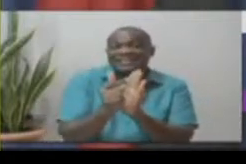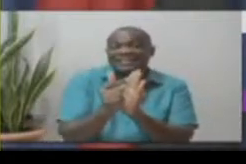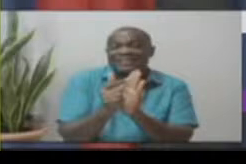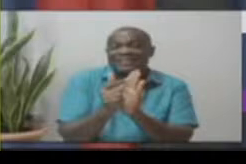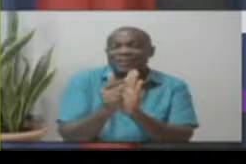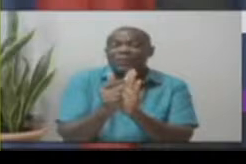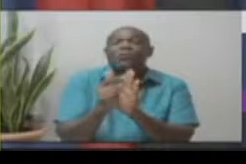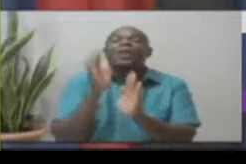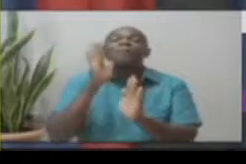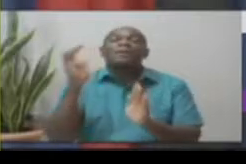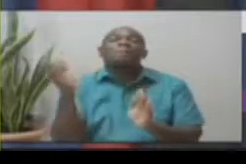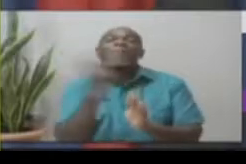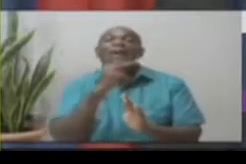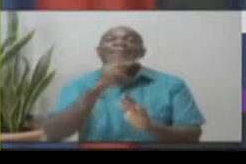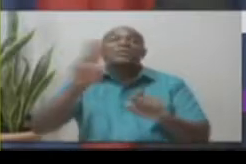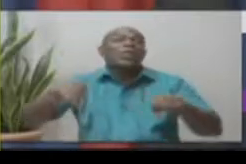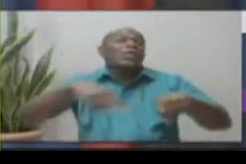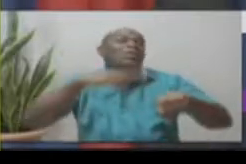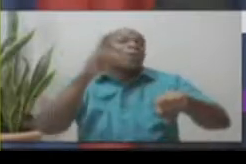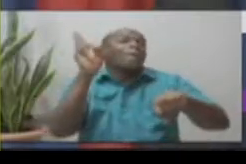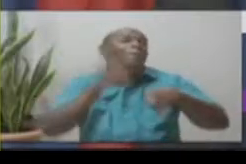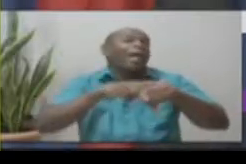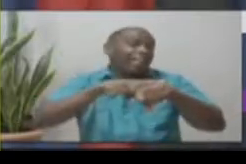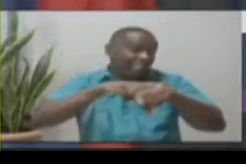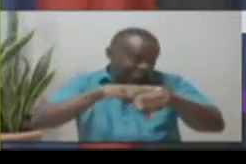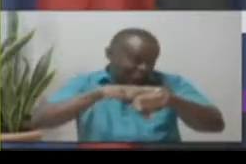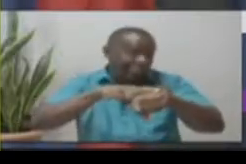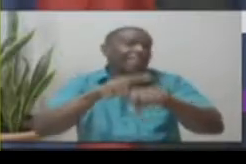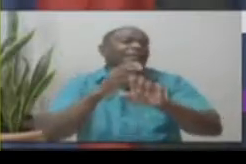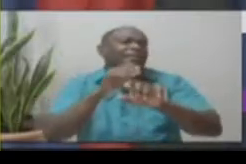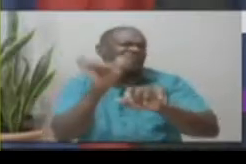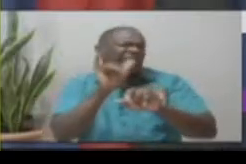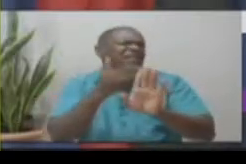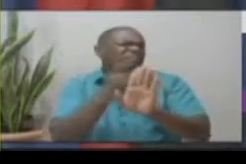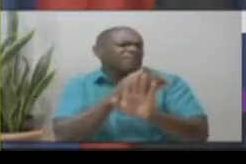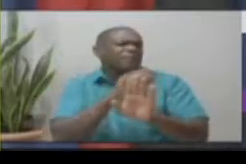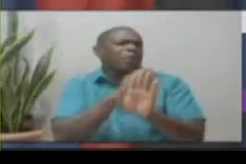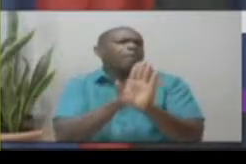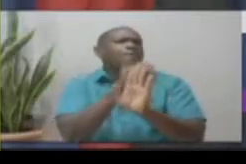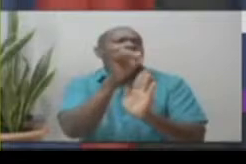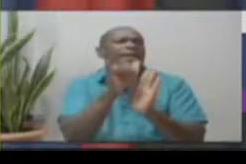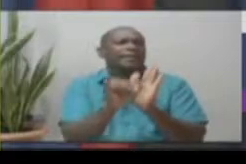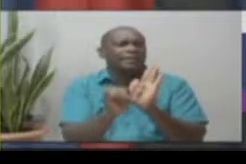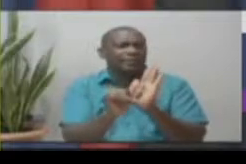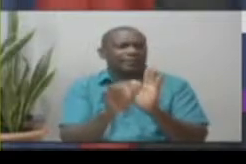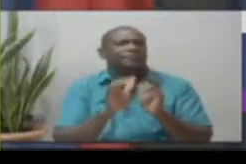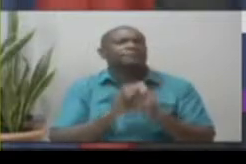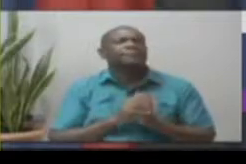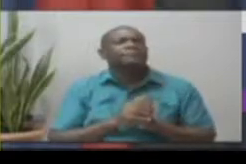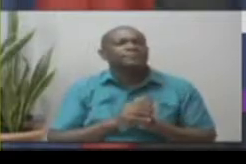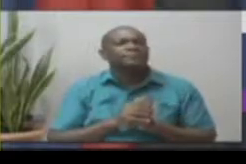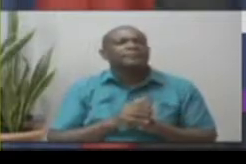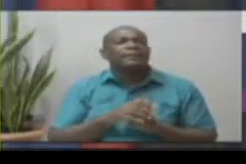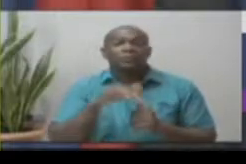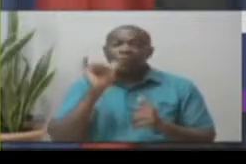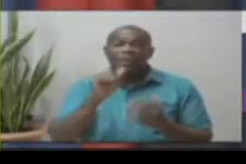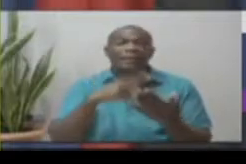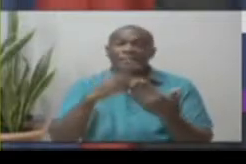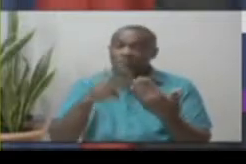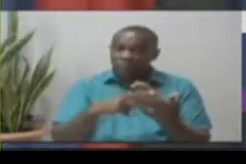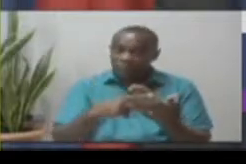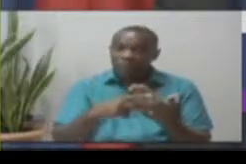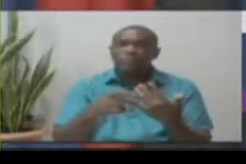some semblance of what we knew before May. And that is the program going forward. We have a more detailed